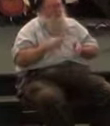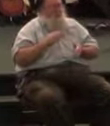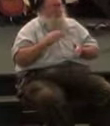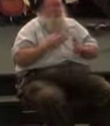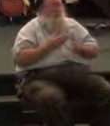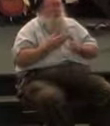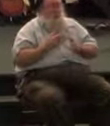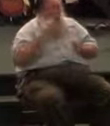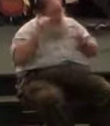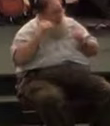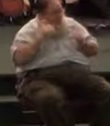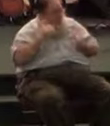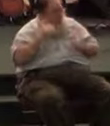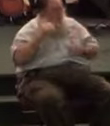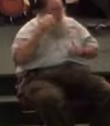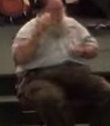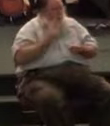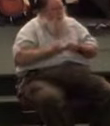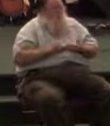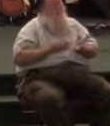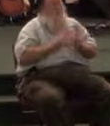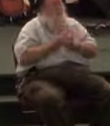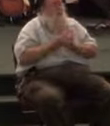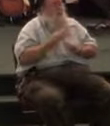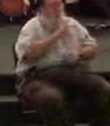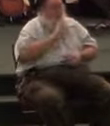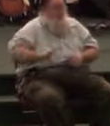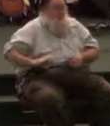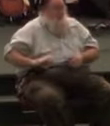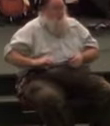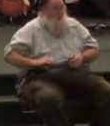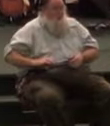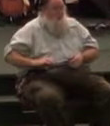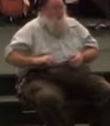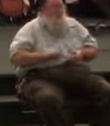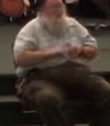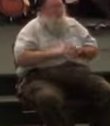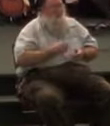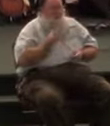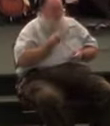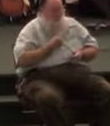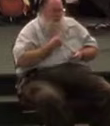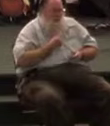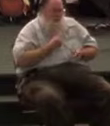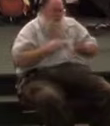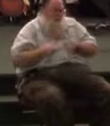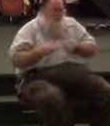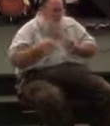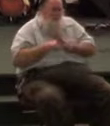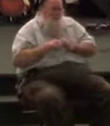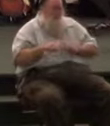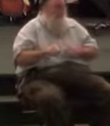Christ. After many days had gone by, the Jews conspired to kill him.